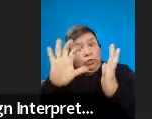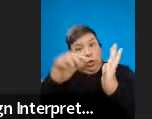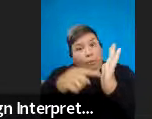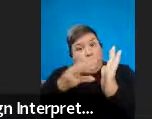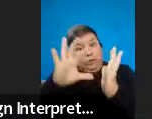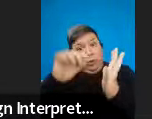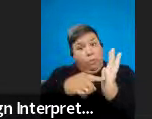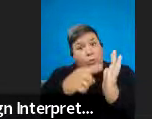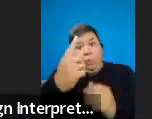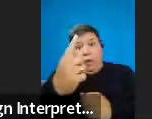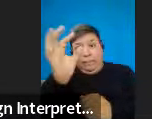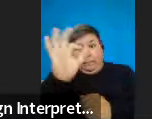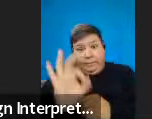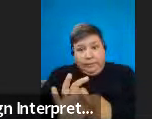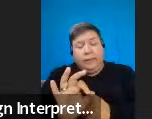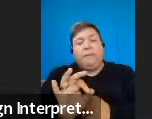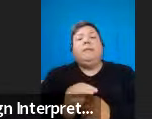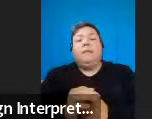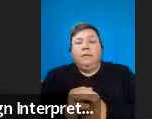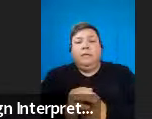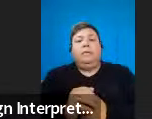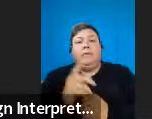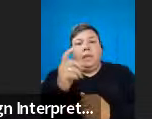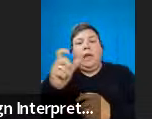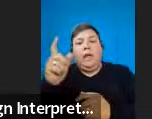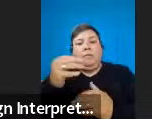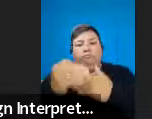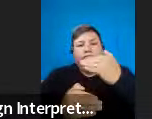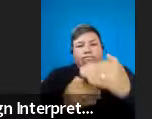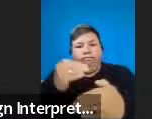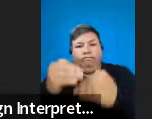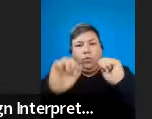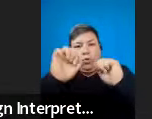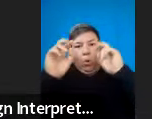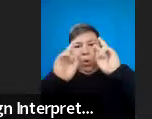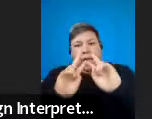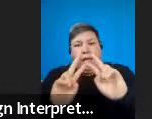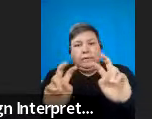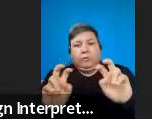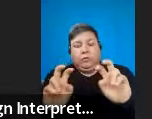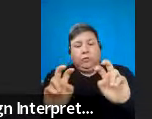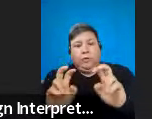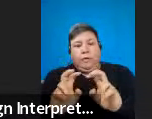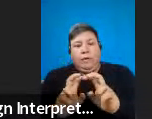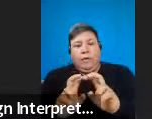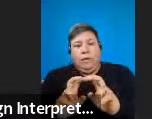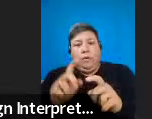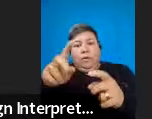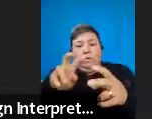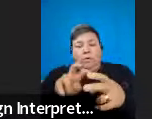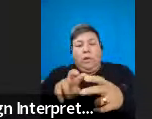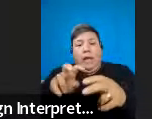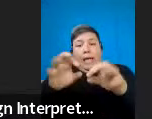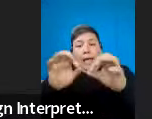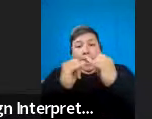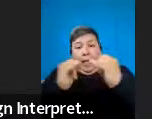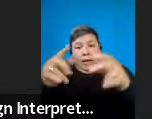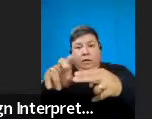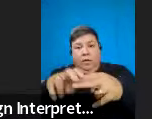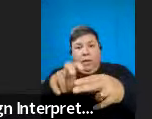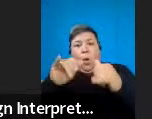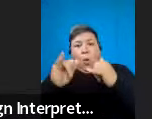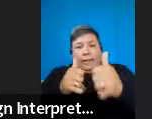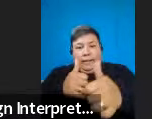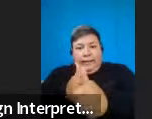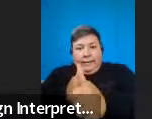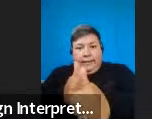0.01%, we then prioritize your inspection. We then don't keep you at the back of the queue. You will understand that it depends on the number